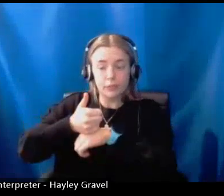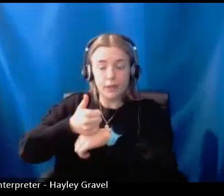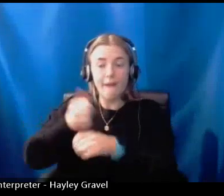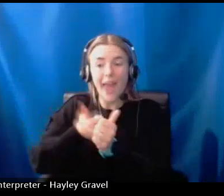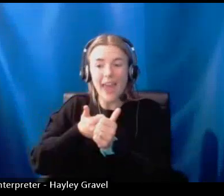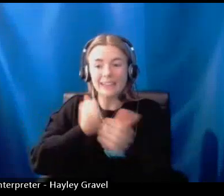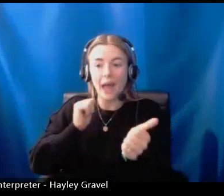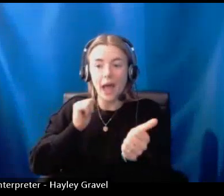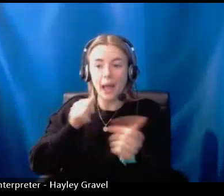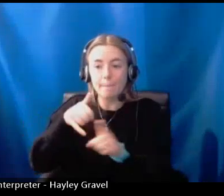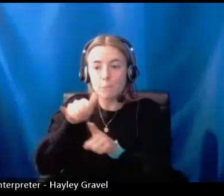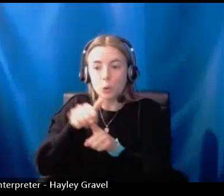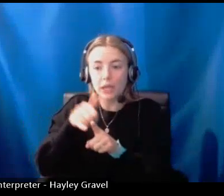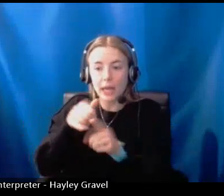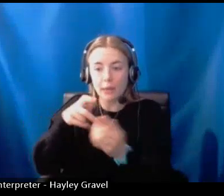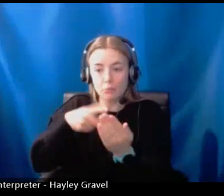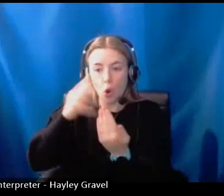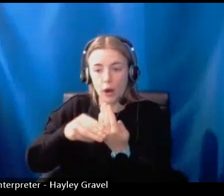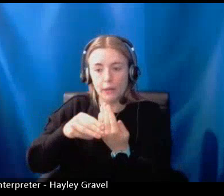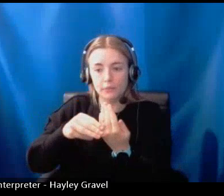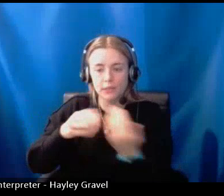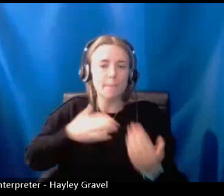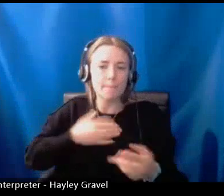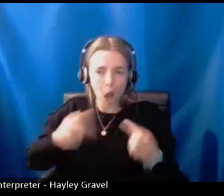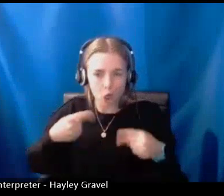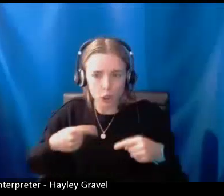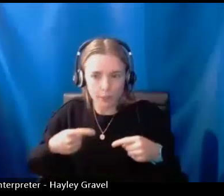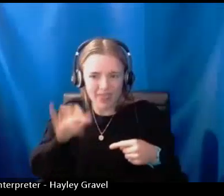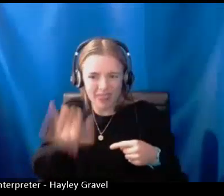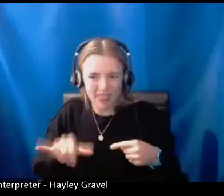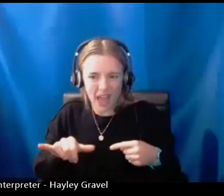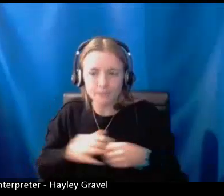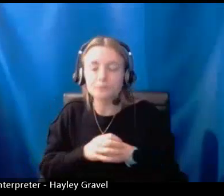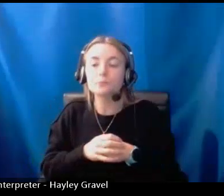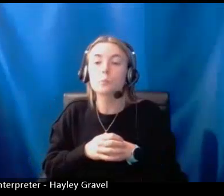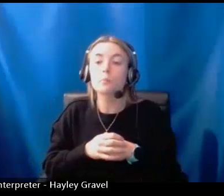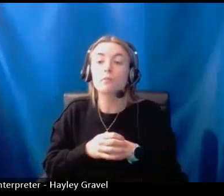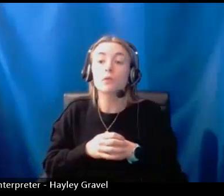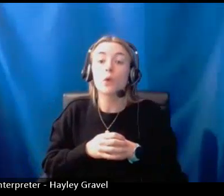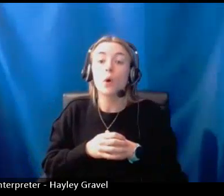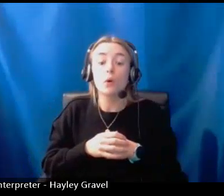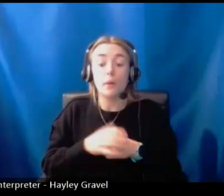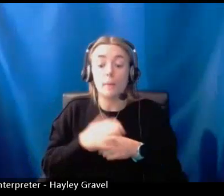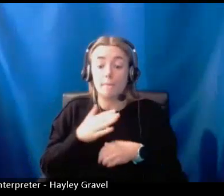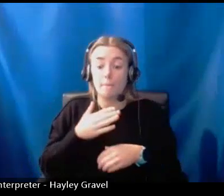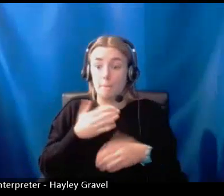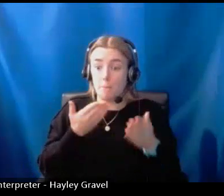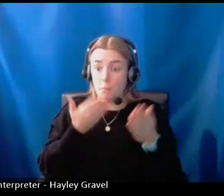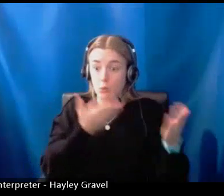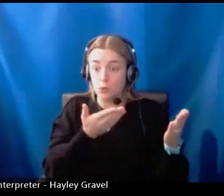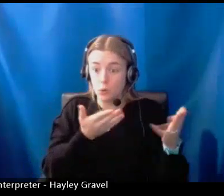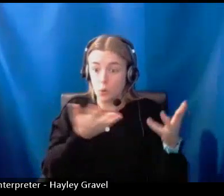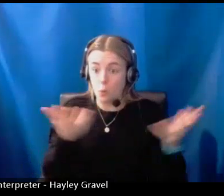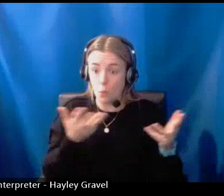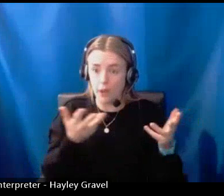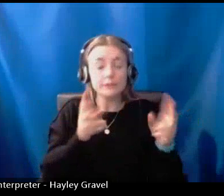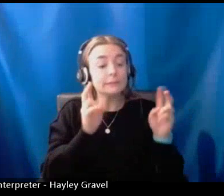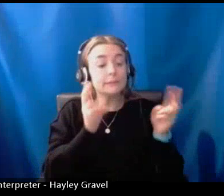Okay. So from that, I'm going to tell my professor, how am I going to get there? I'm going to